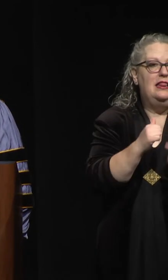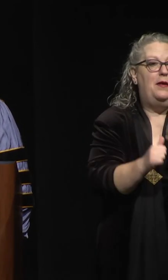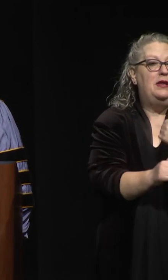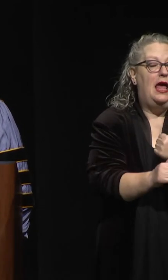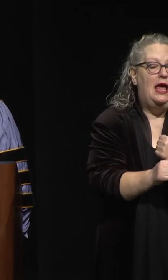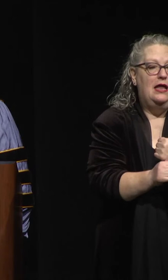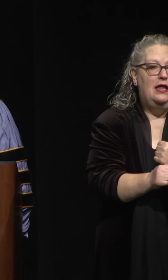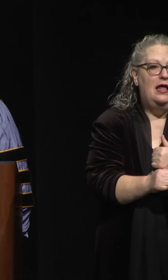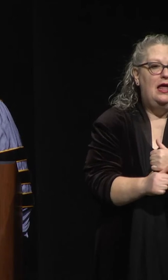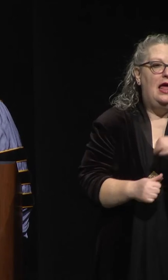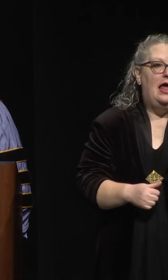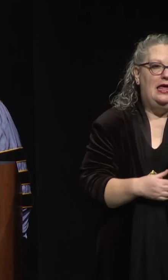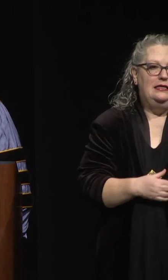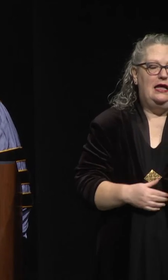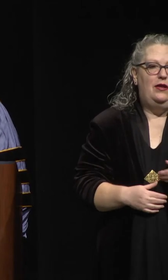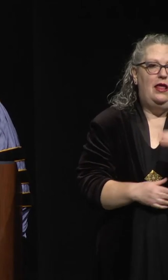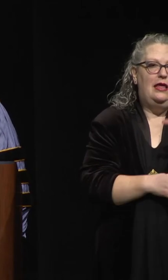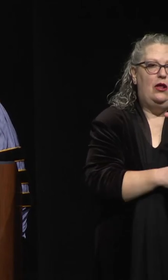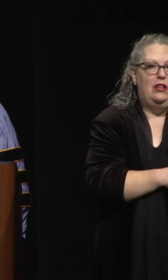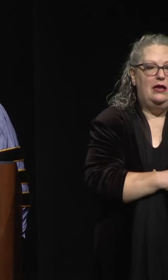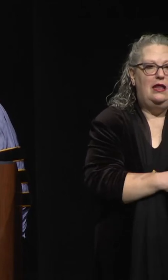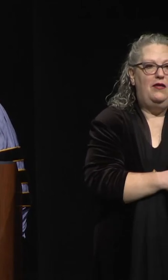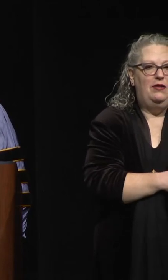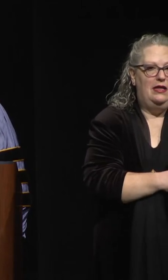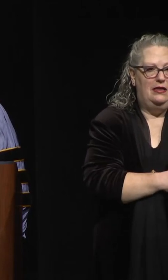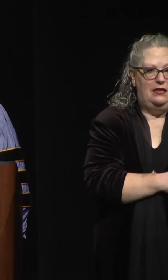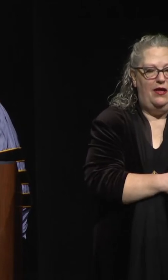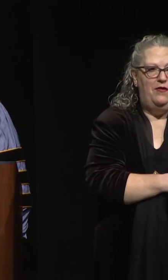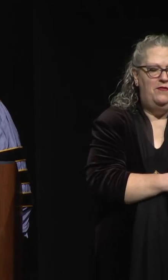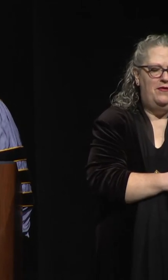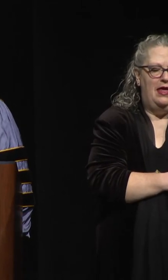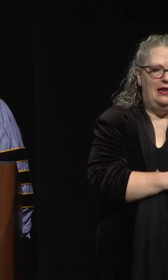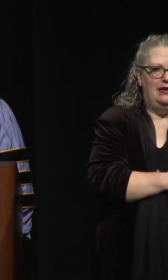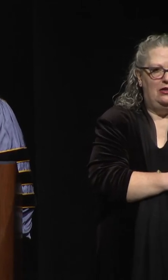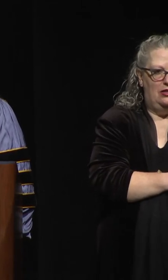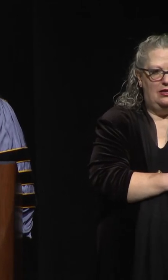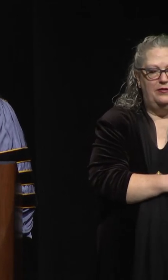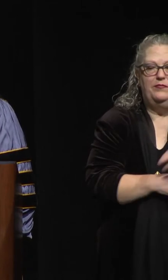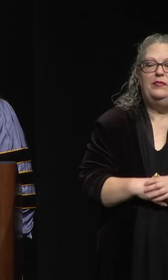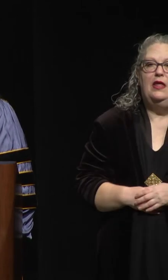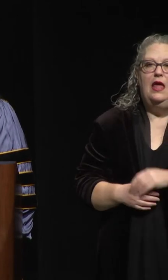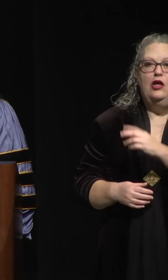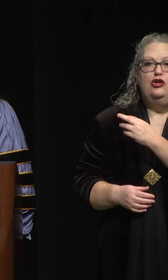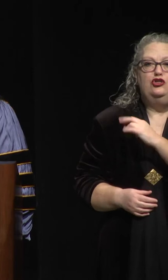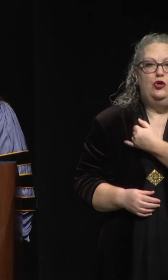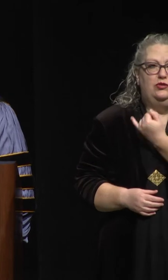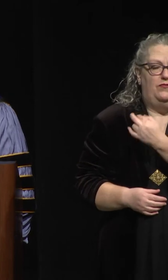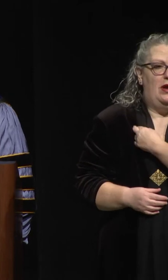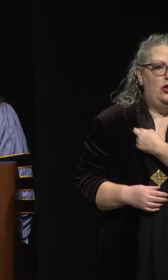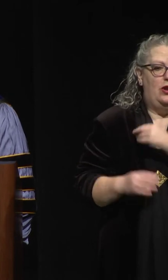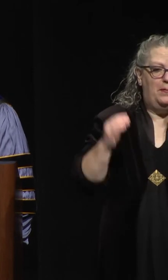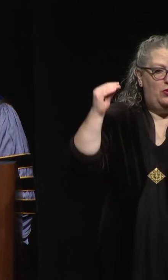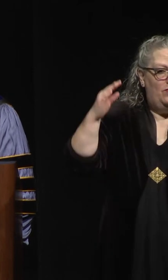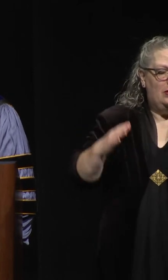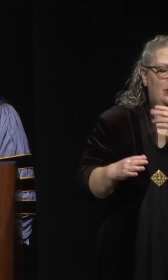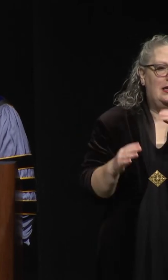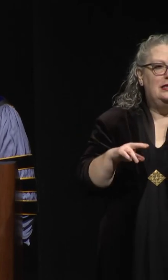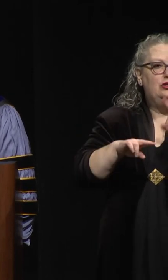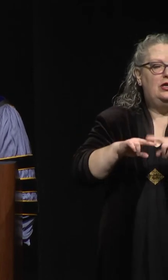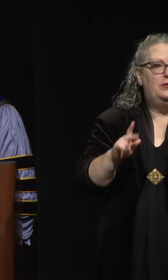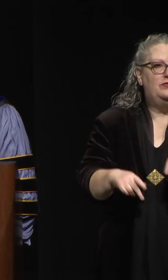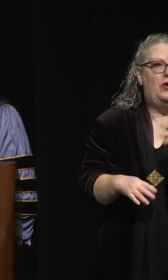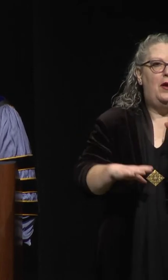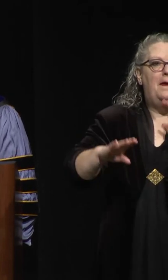alumni, inductee Caroline Van Ingen Dunn, Joseph Reinhardt, professor and chair